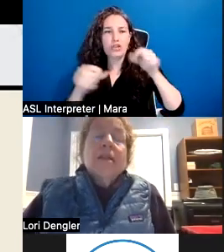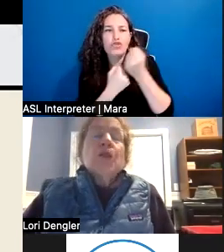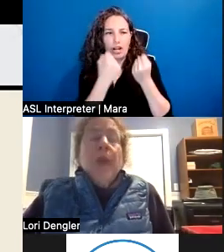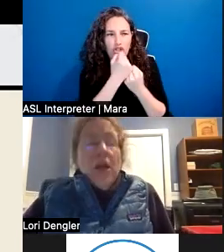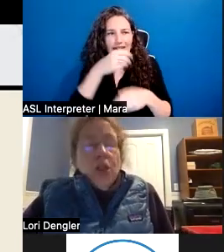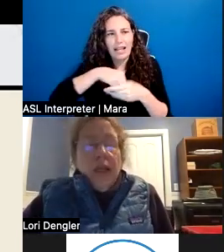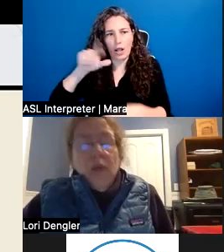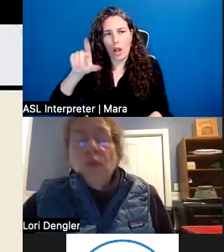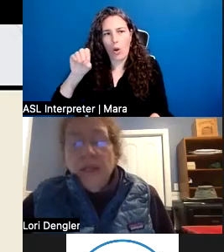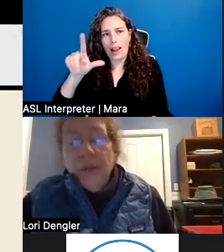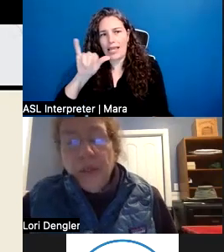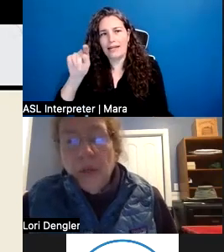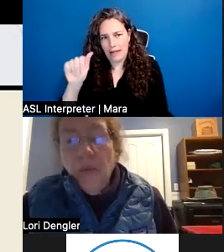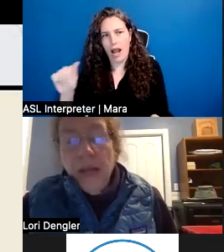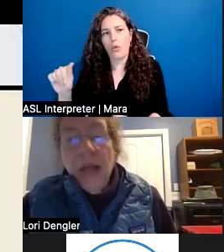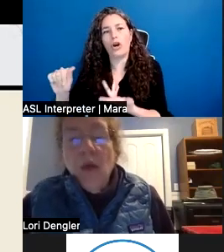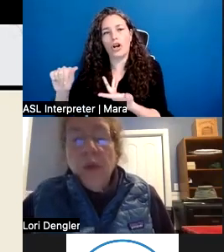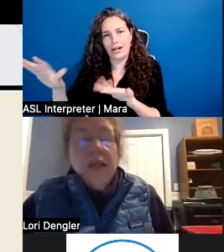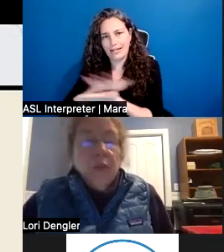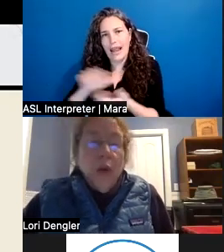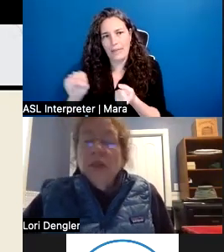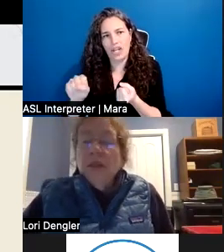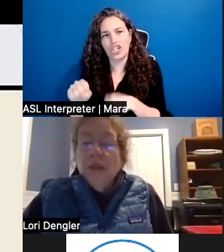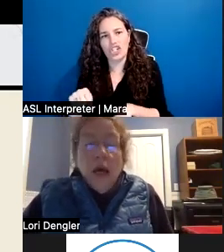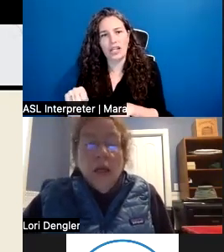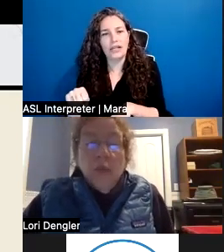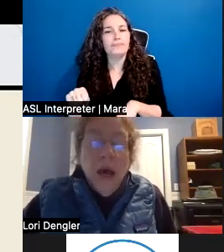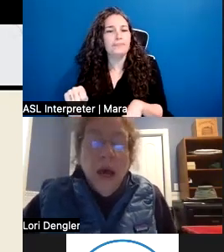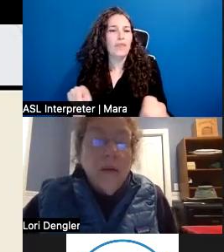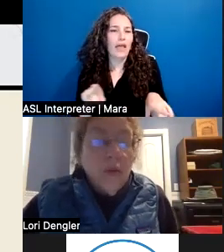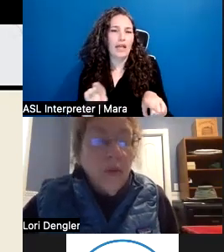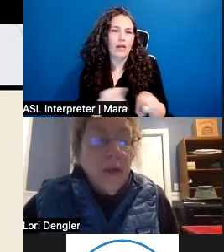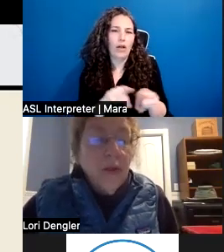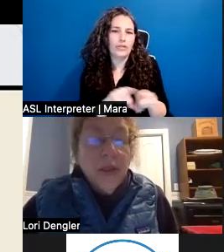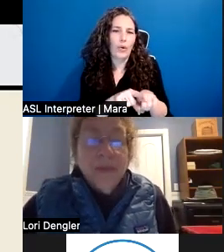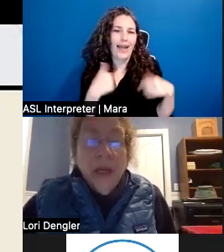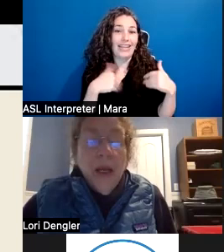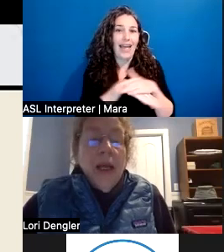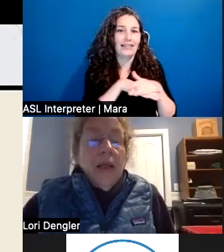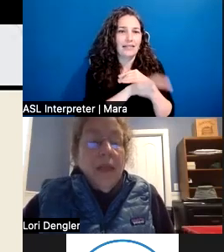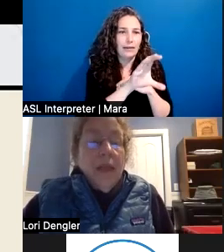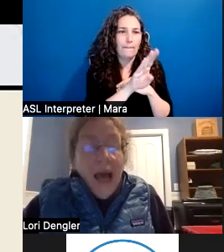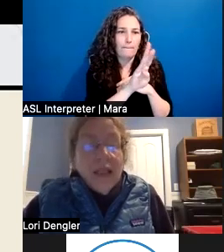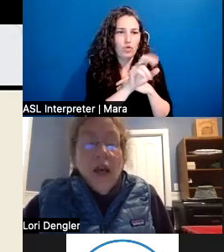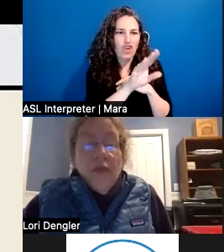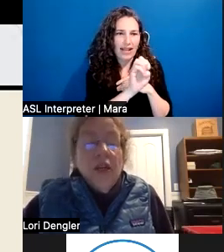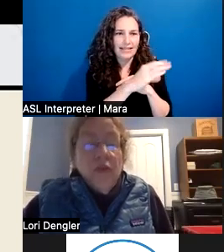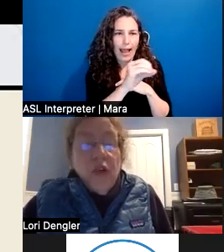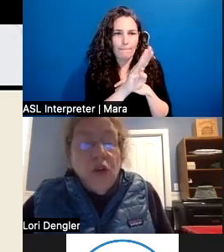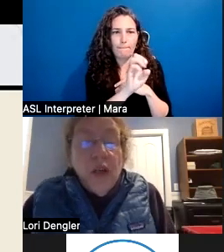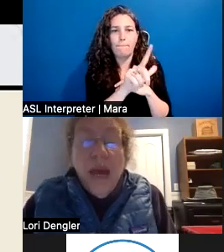and especially rentals. Right now, brace and bolt does not apply to rentals. Lots